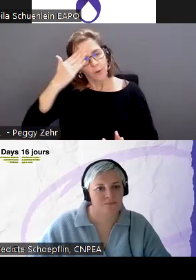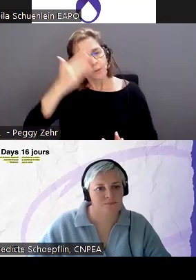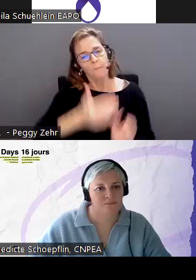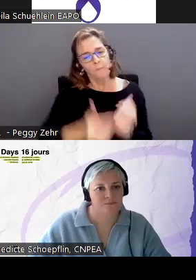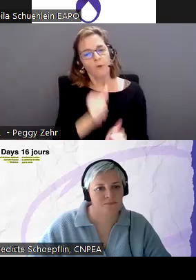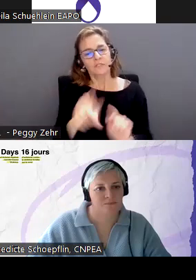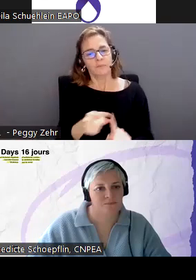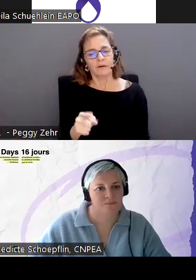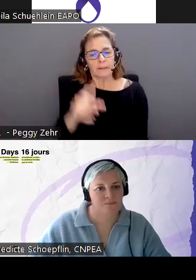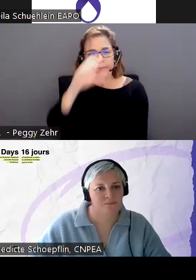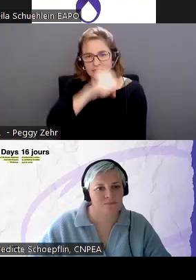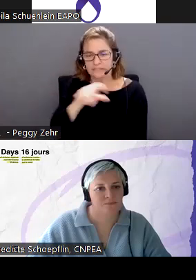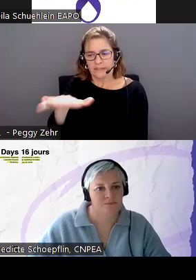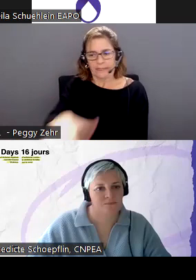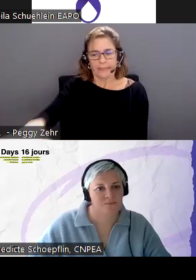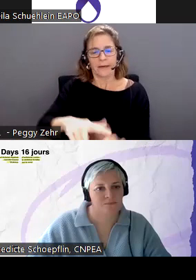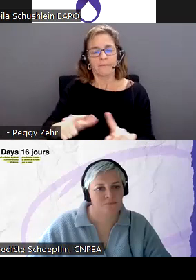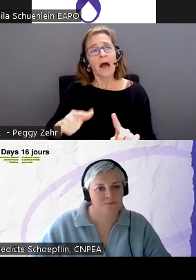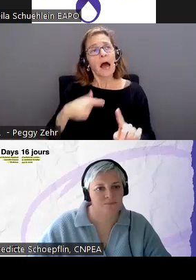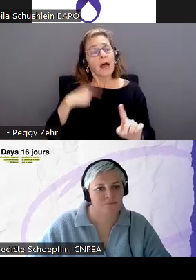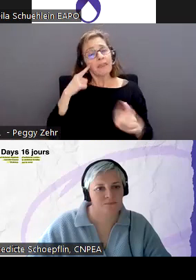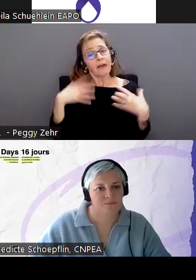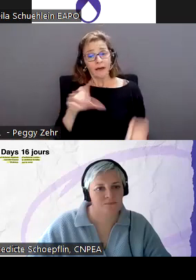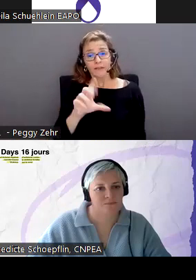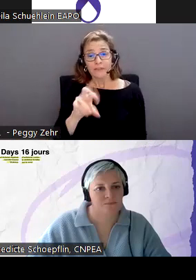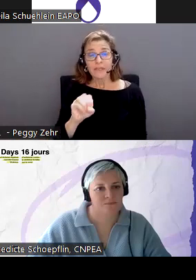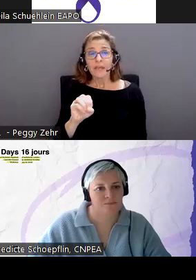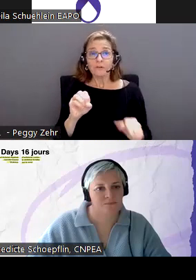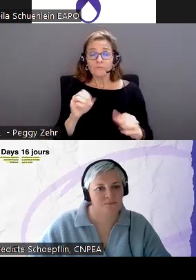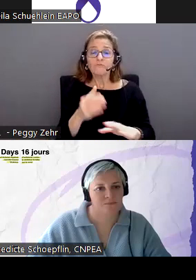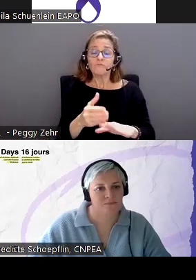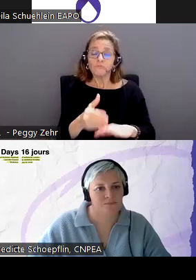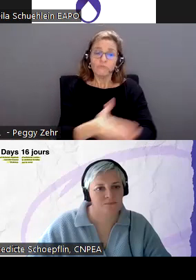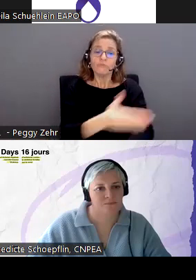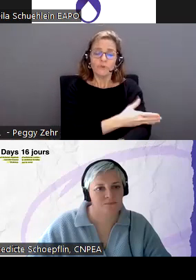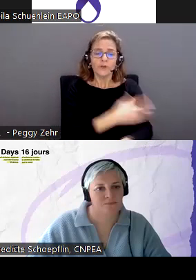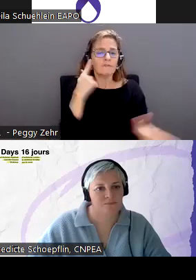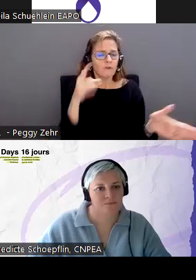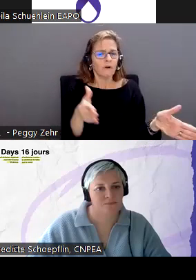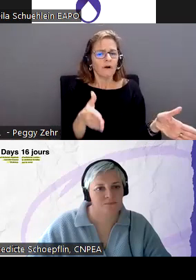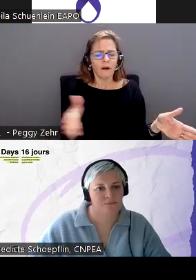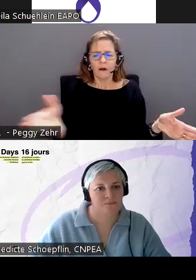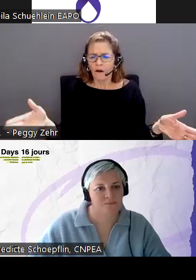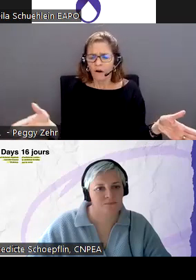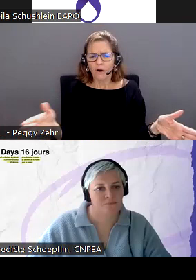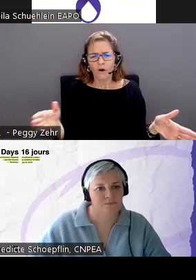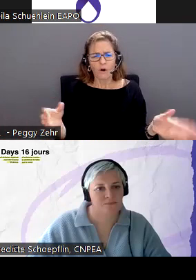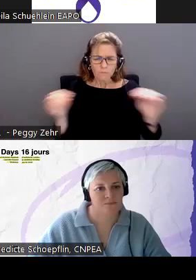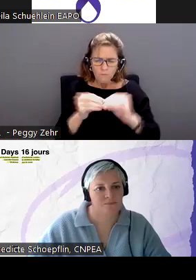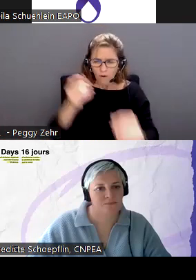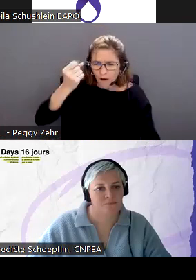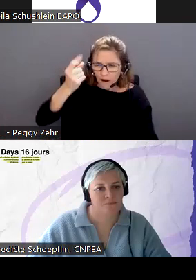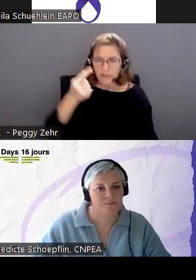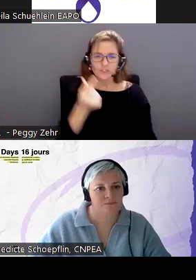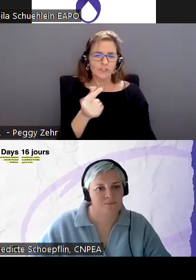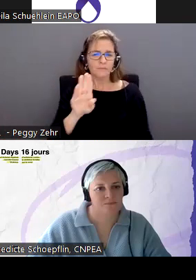also movement in healthcare for sure to increase understanding about gender-based violence and the response.